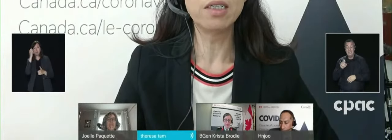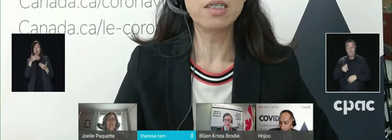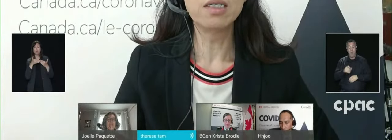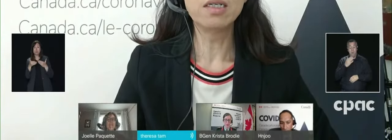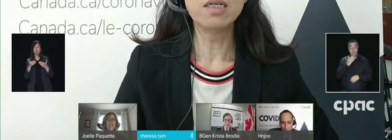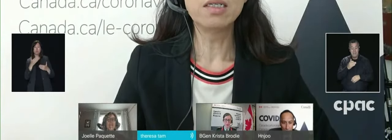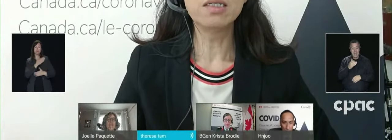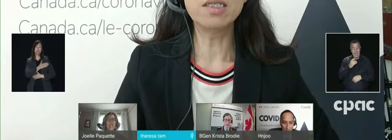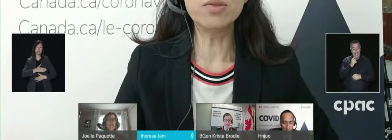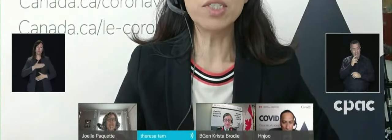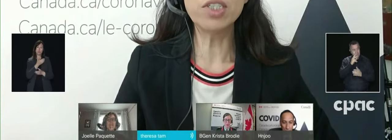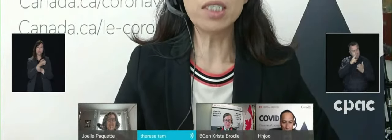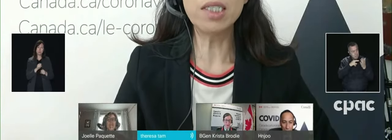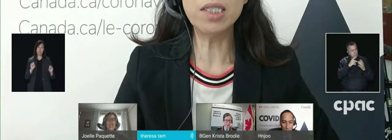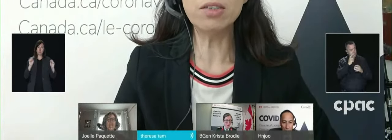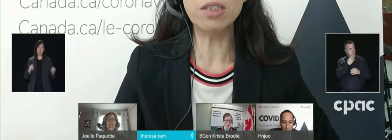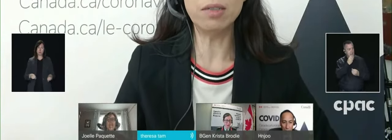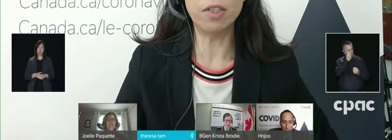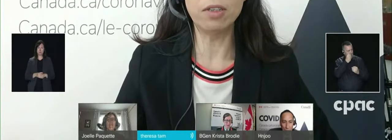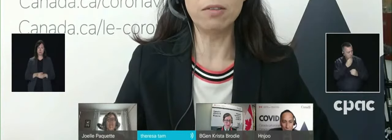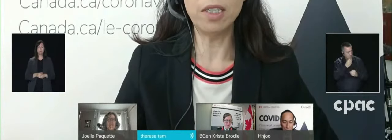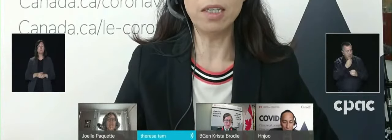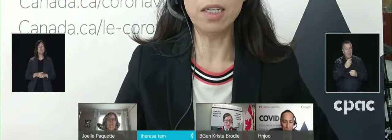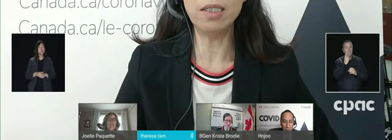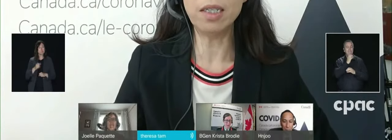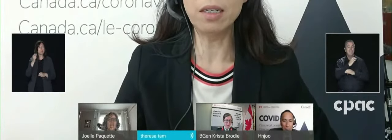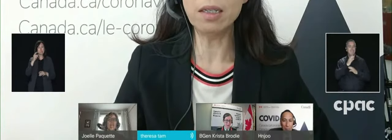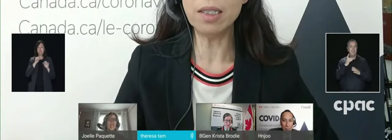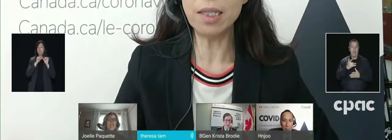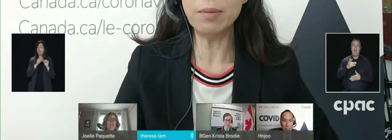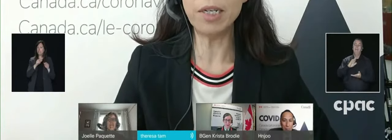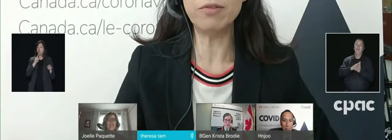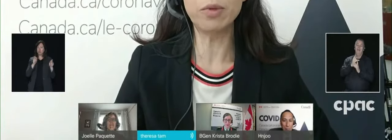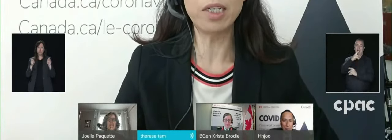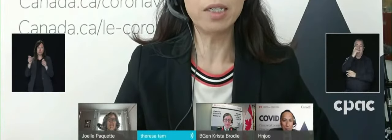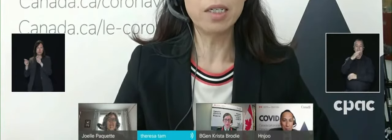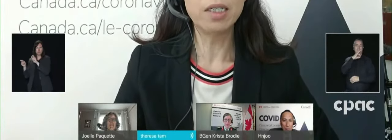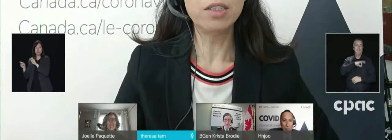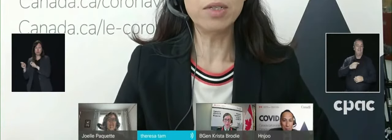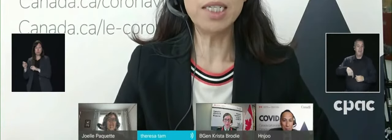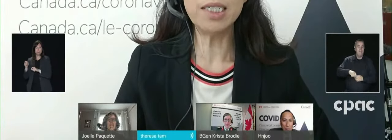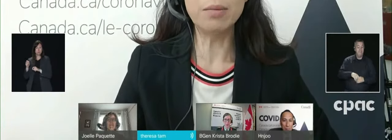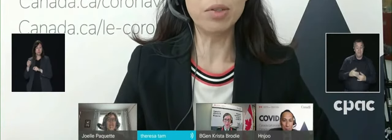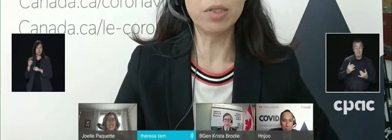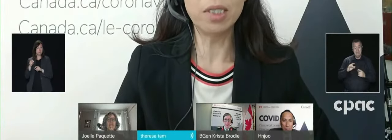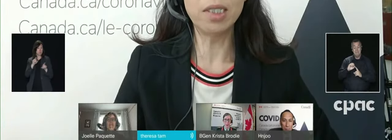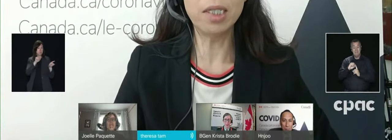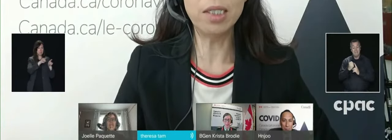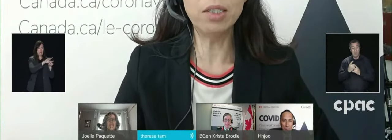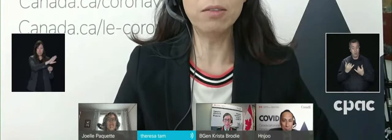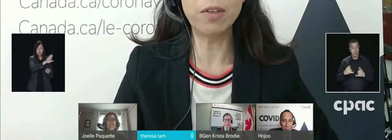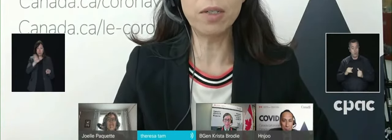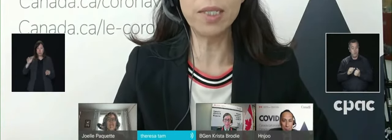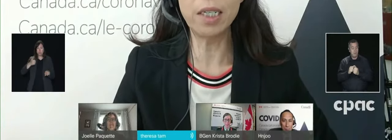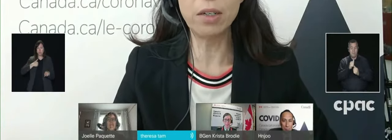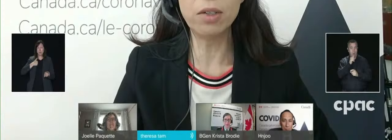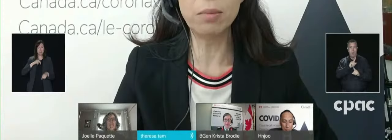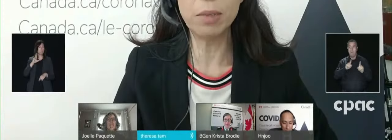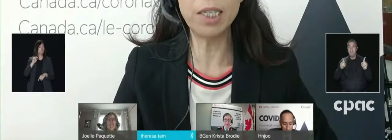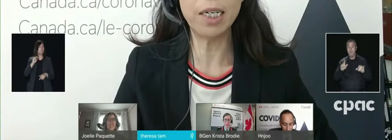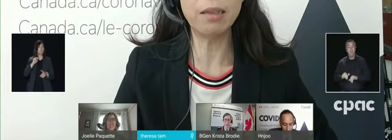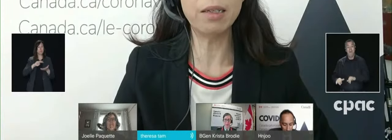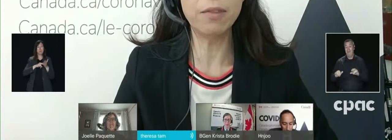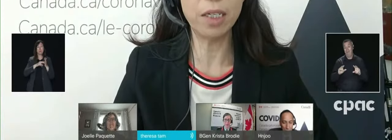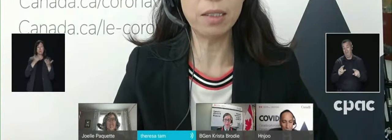safer. The situation continues to evolve and things are not the same everywhere, so it is important to continue following